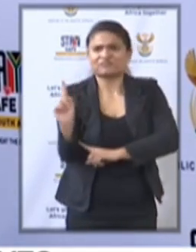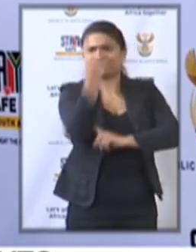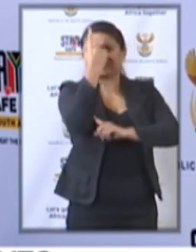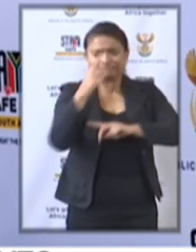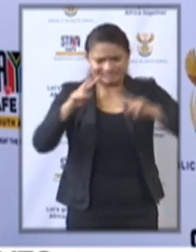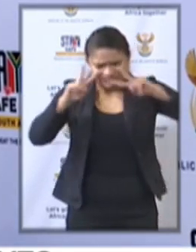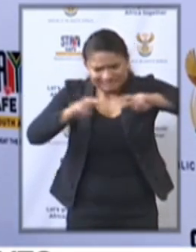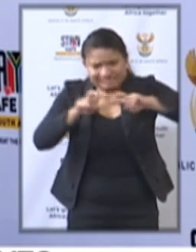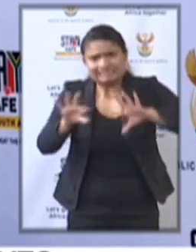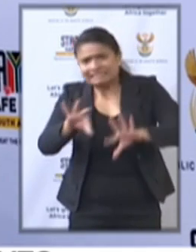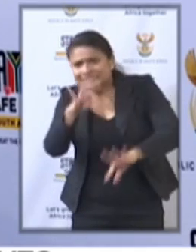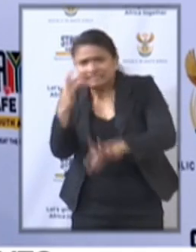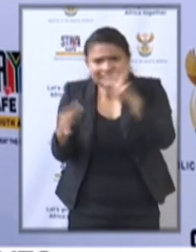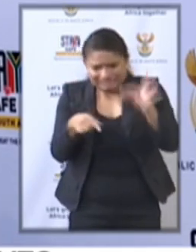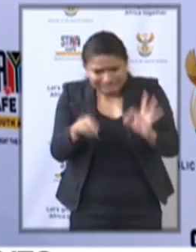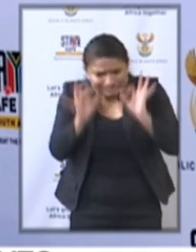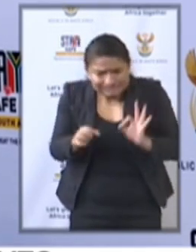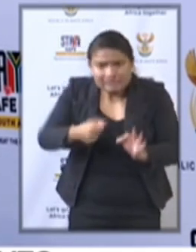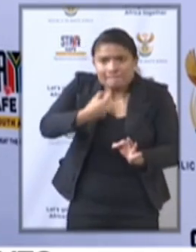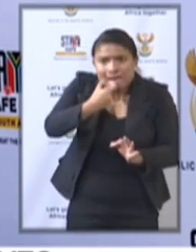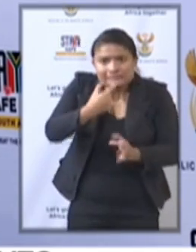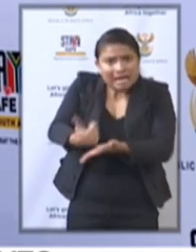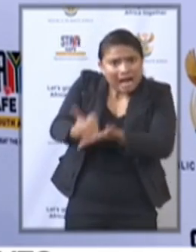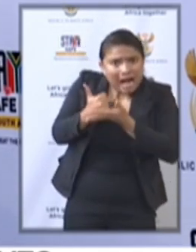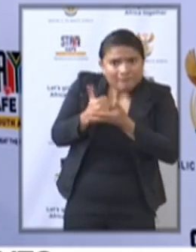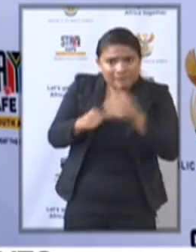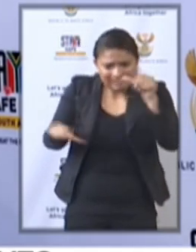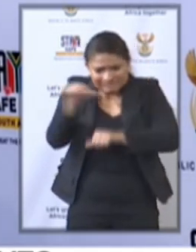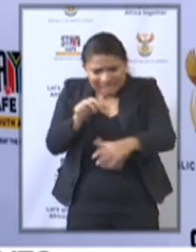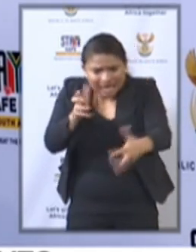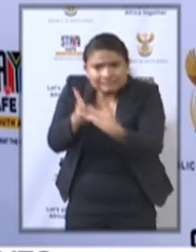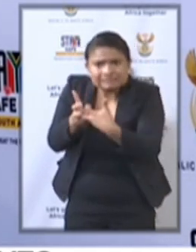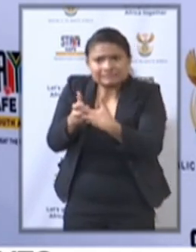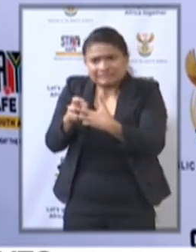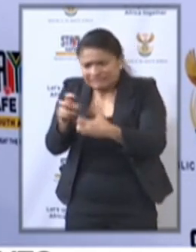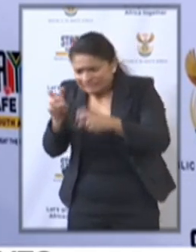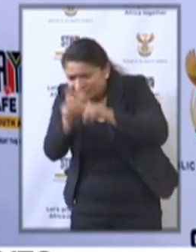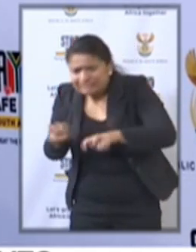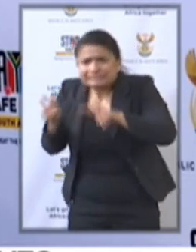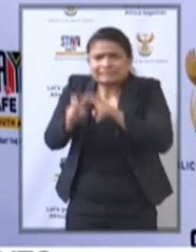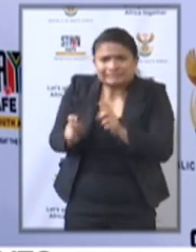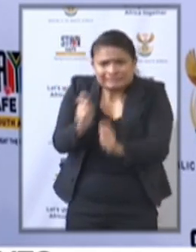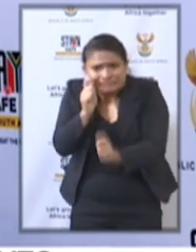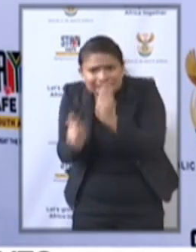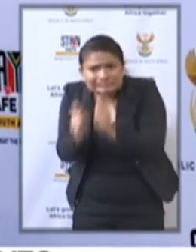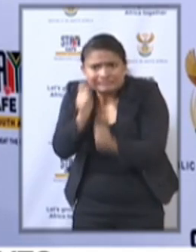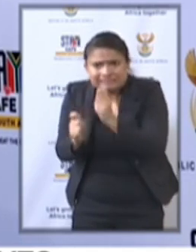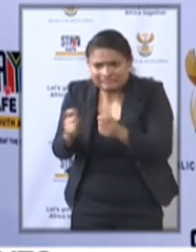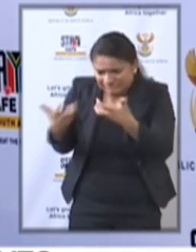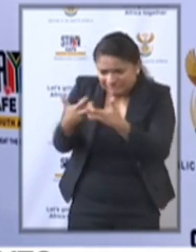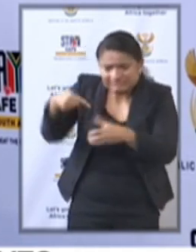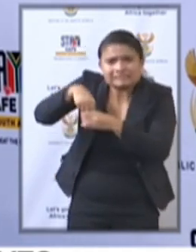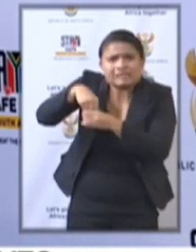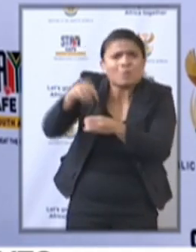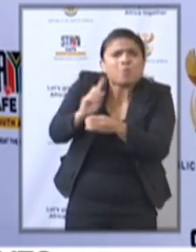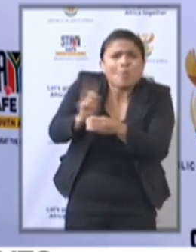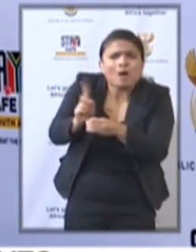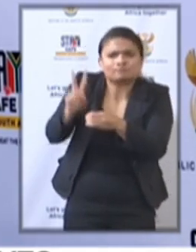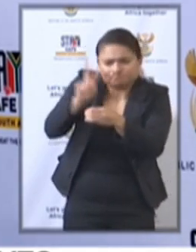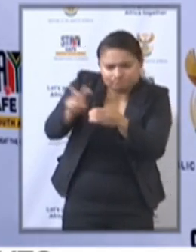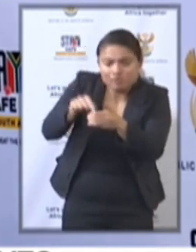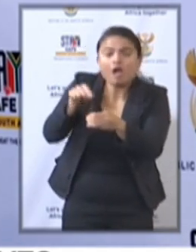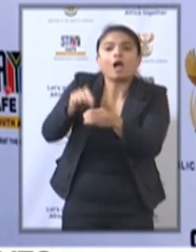ngobuchwepheshe ukuthi ngempela yini le ewusizo kungako njengoba sisho nje ukuthi ke nomhlonyana nawo siyawubheka